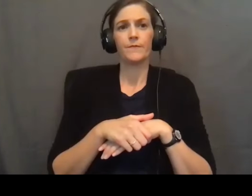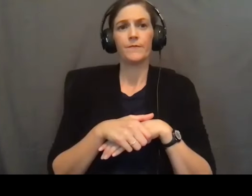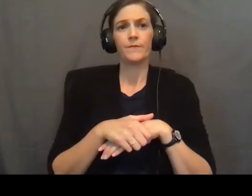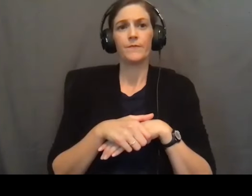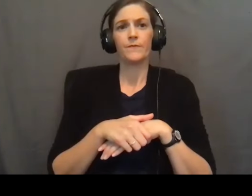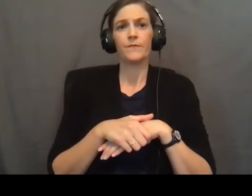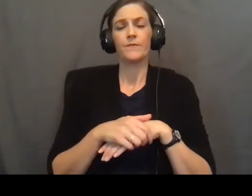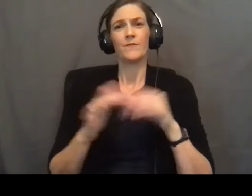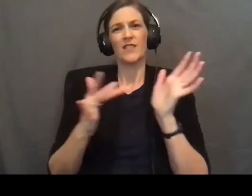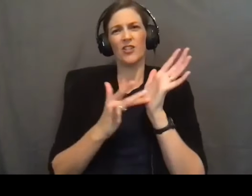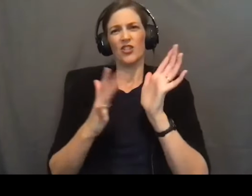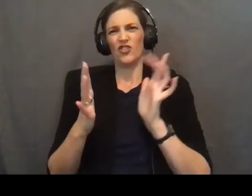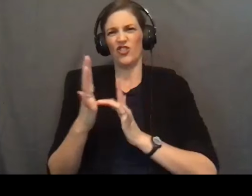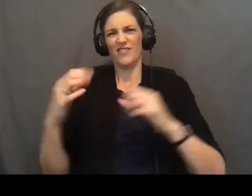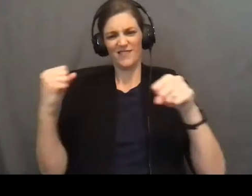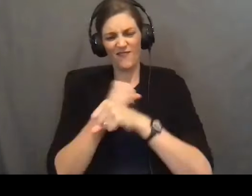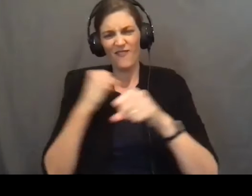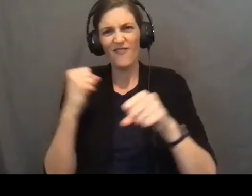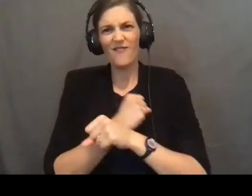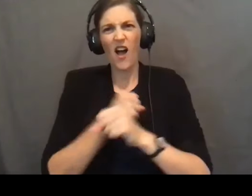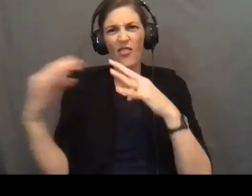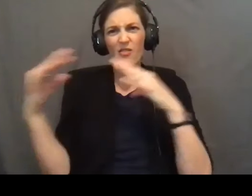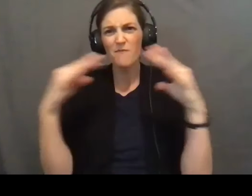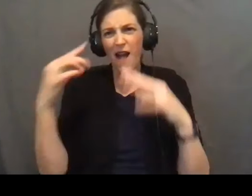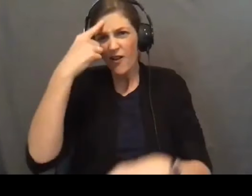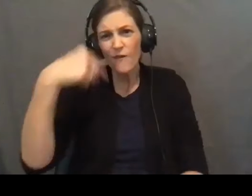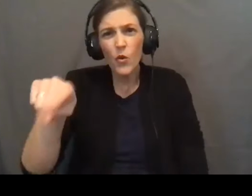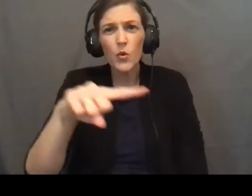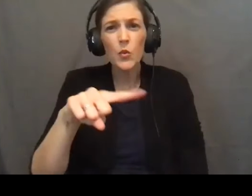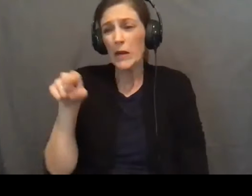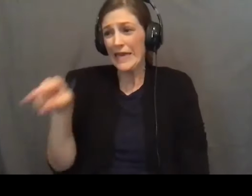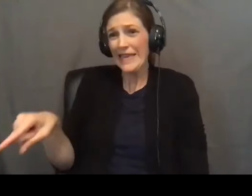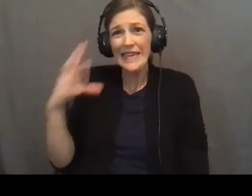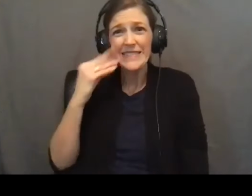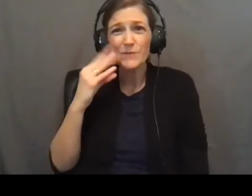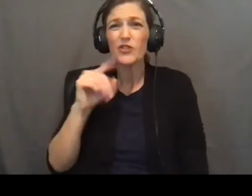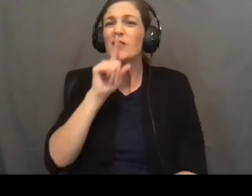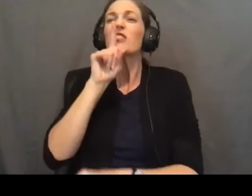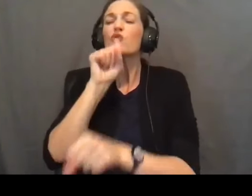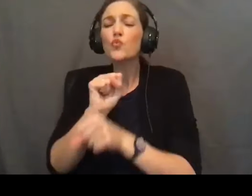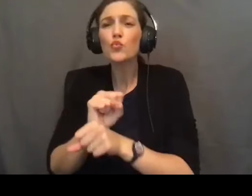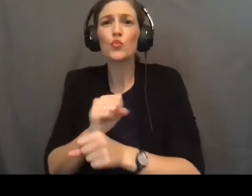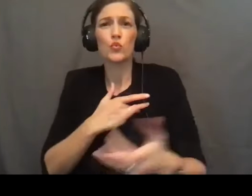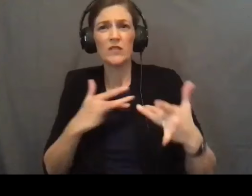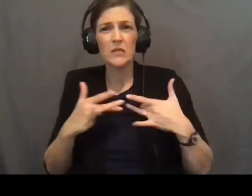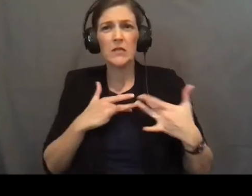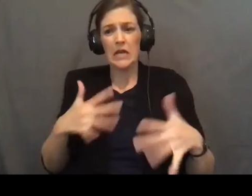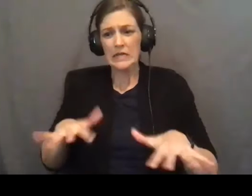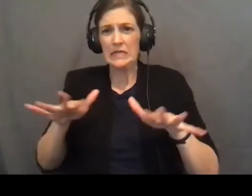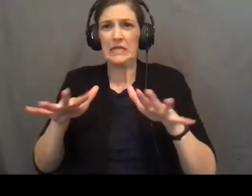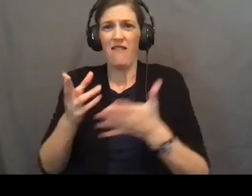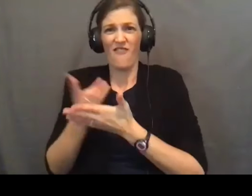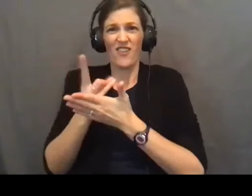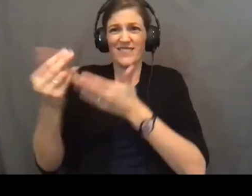Jesus fought this battle for you. He experienced the true anxiety of honestly separation